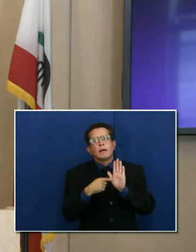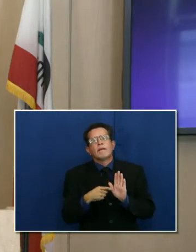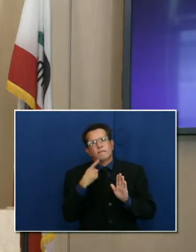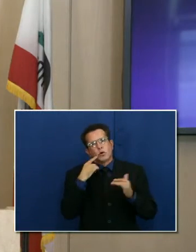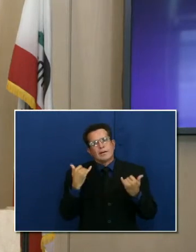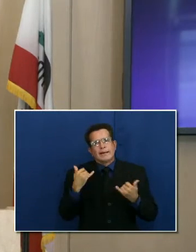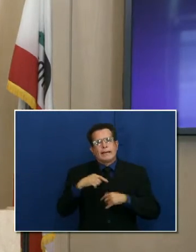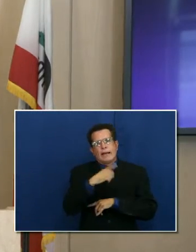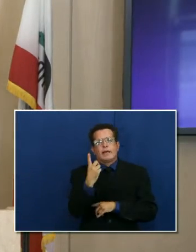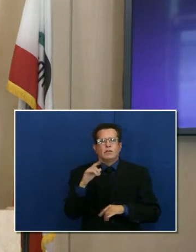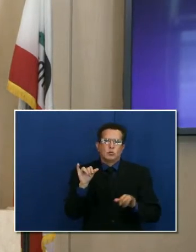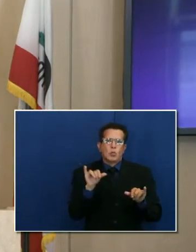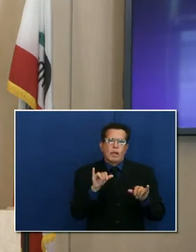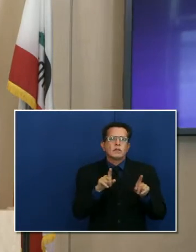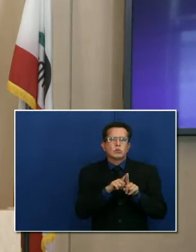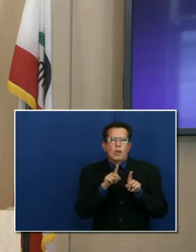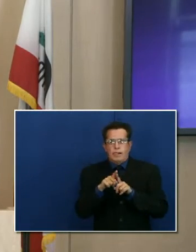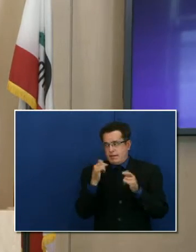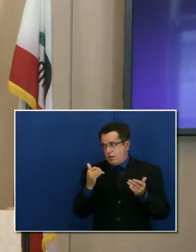Fletcher.